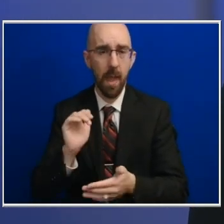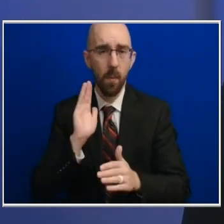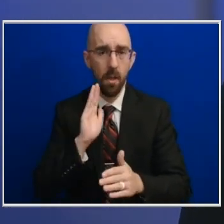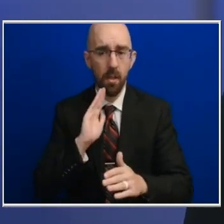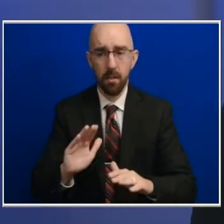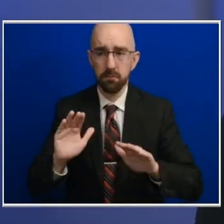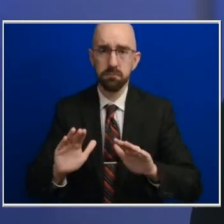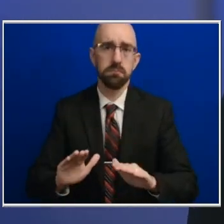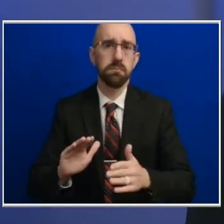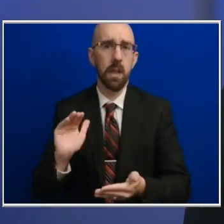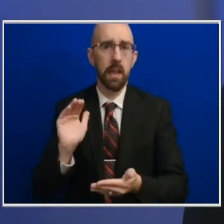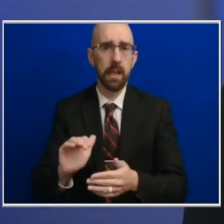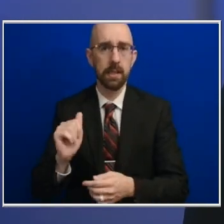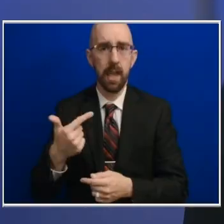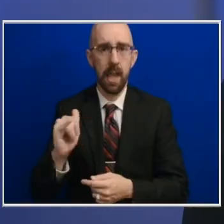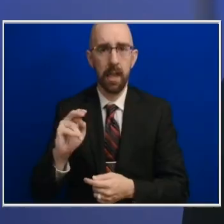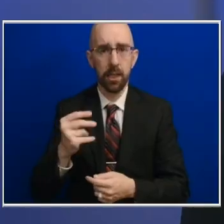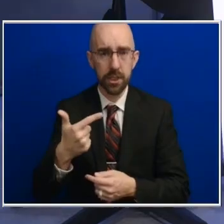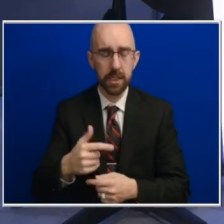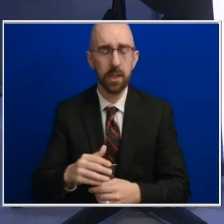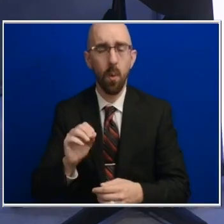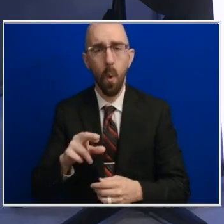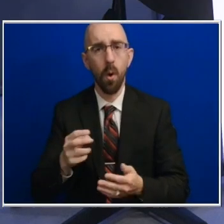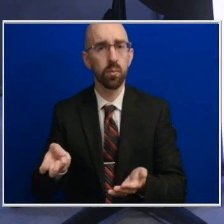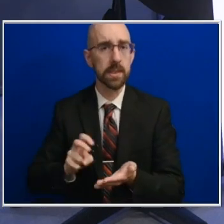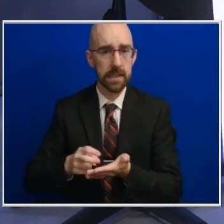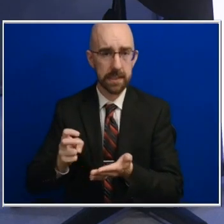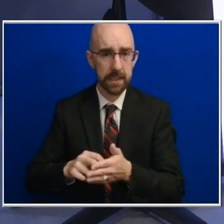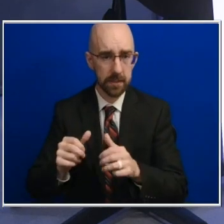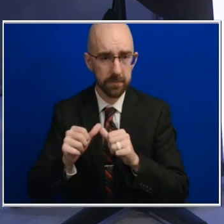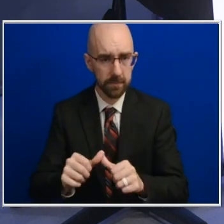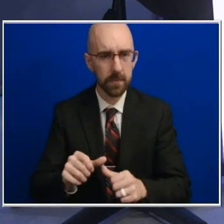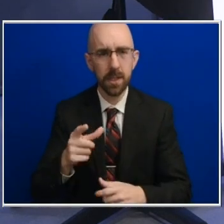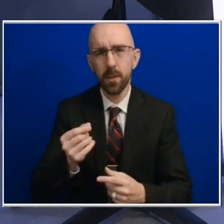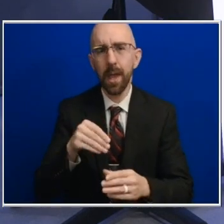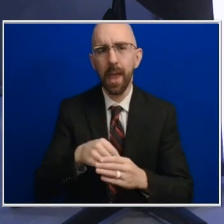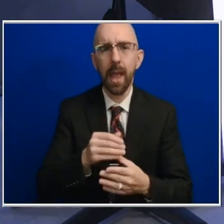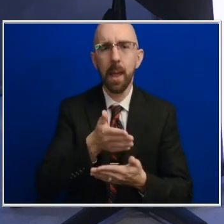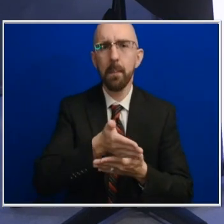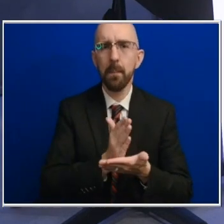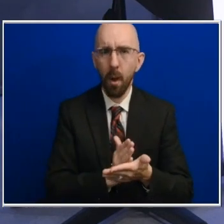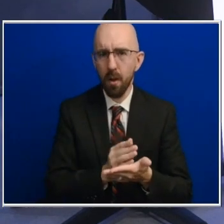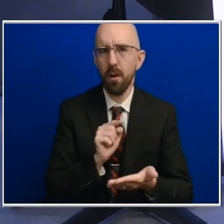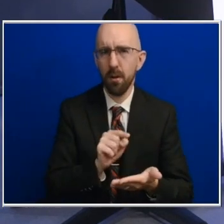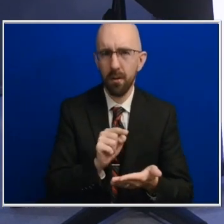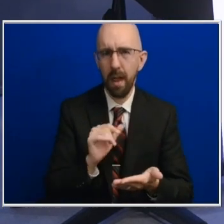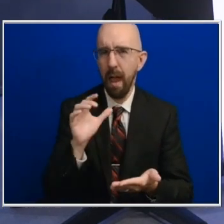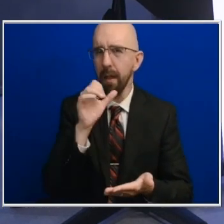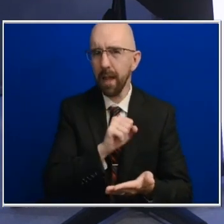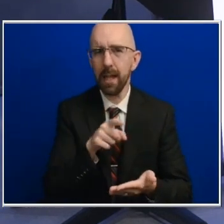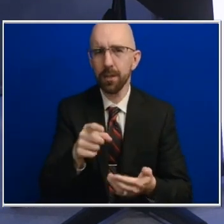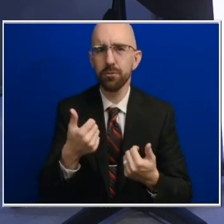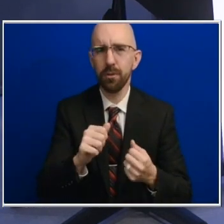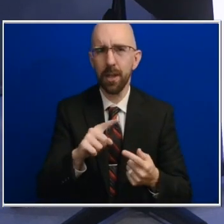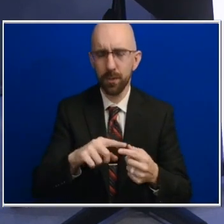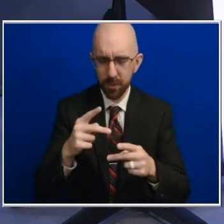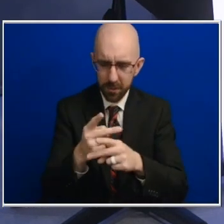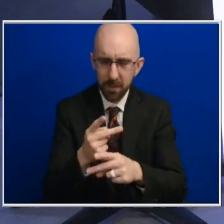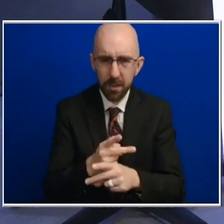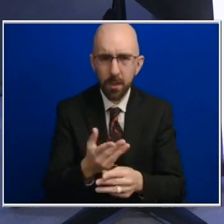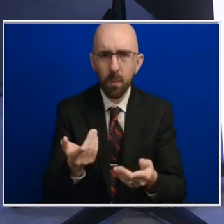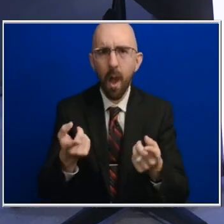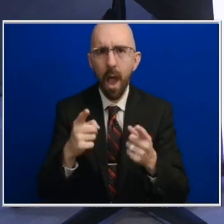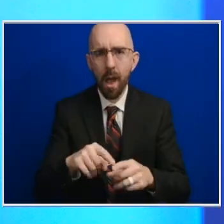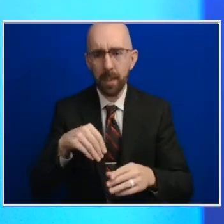or increase resilience in aging. Or do it in the component parts that are necessary, because I guess what they're trying to tease apart is what happens metabolically,